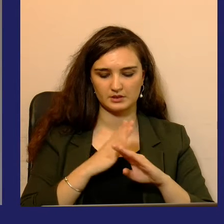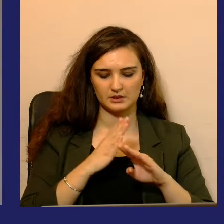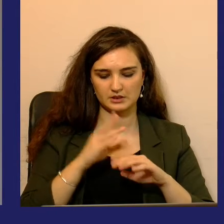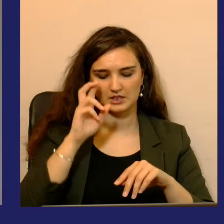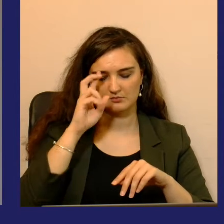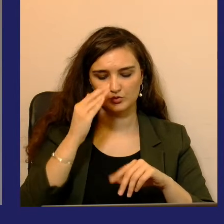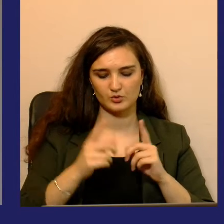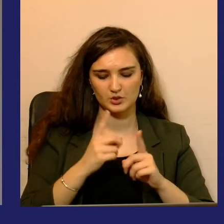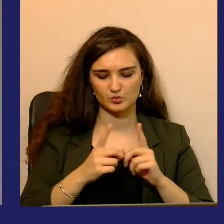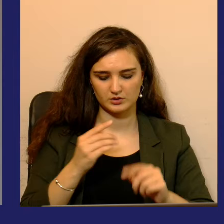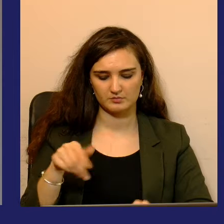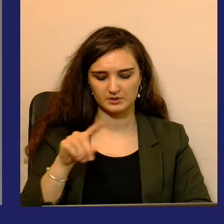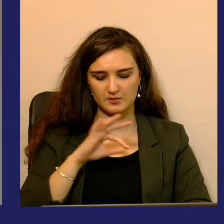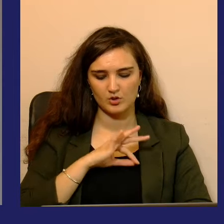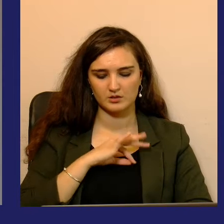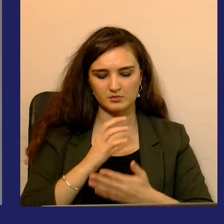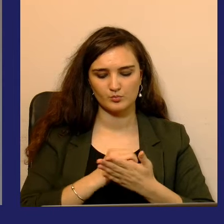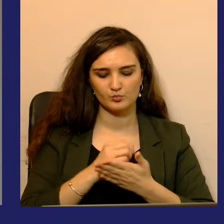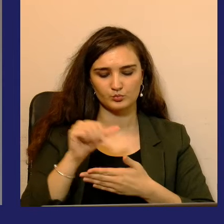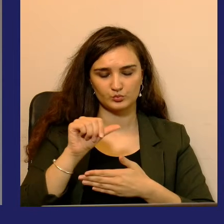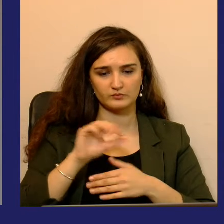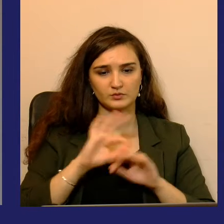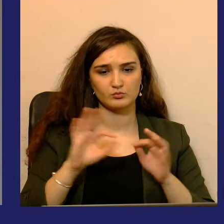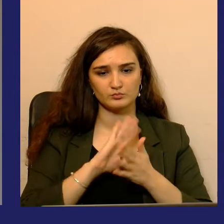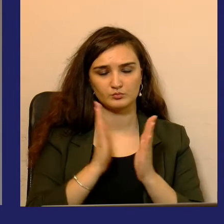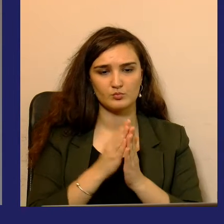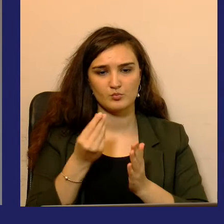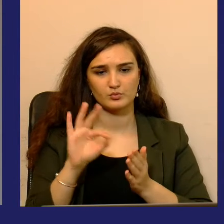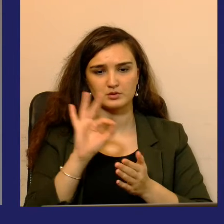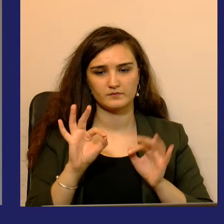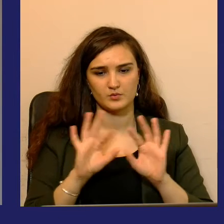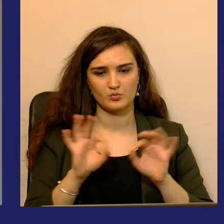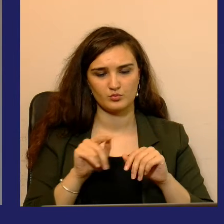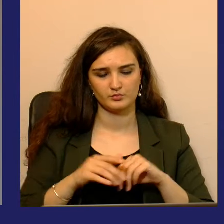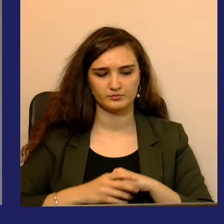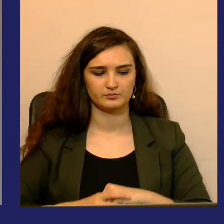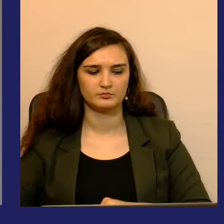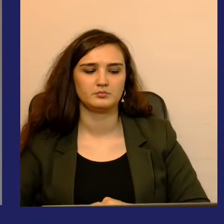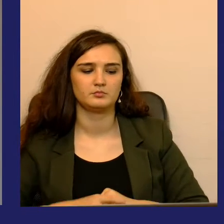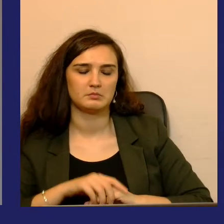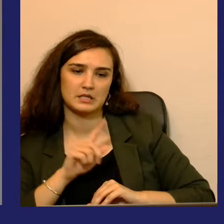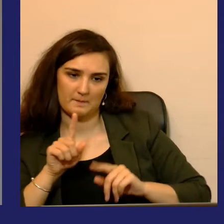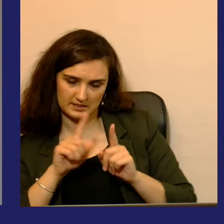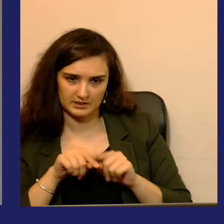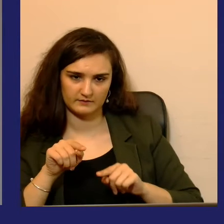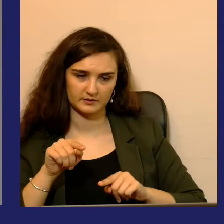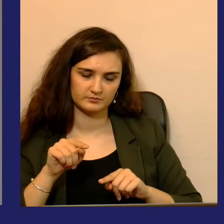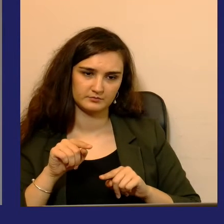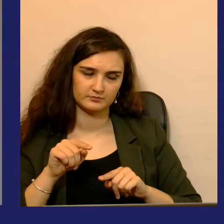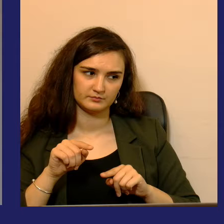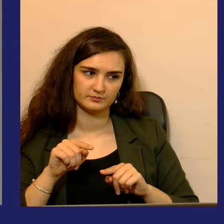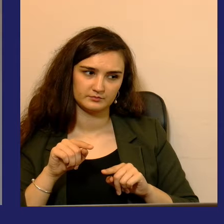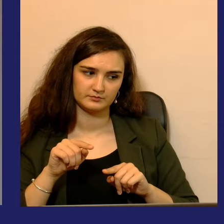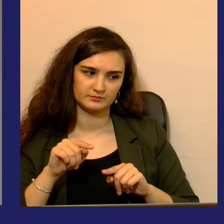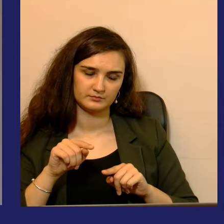state budgets, but obviously it can also cover the use of state personnel, particularly the use of public